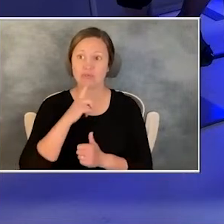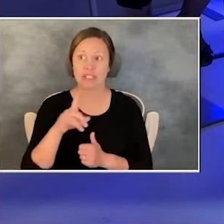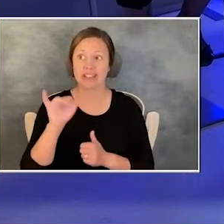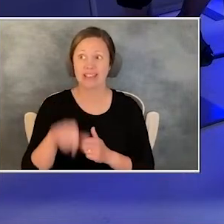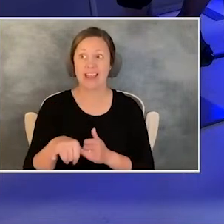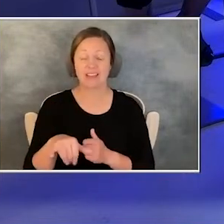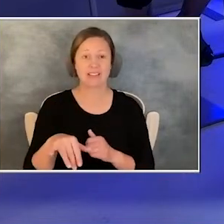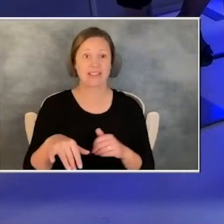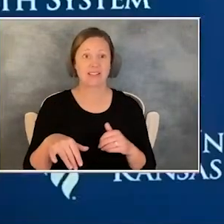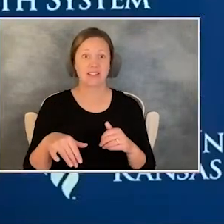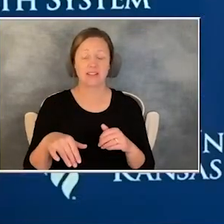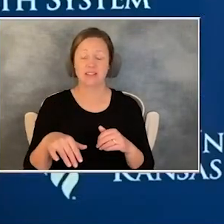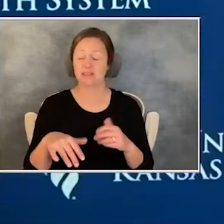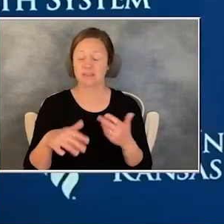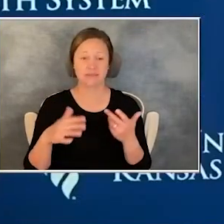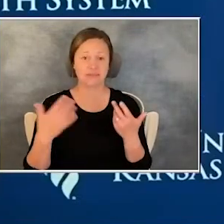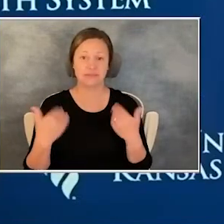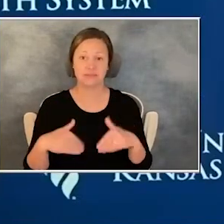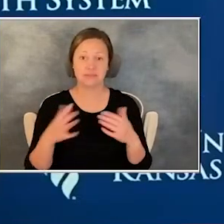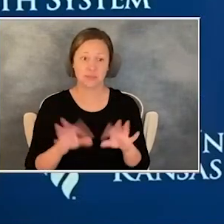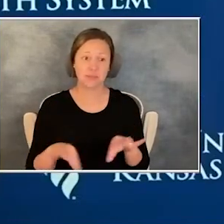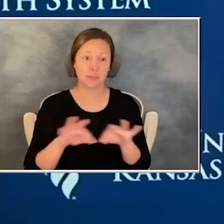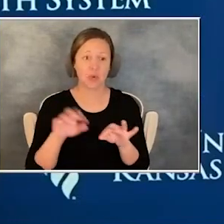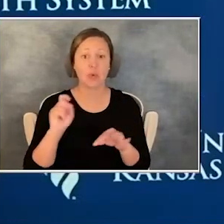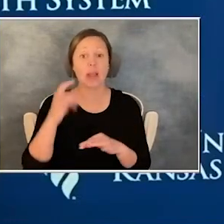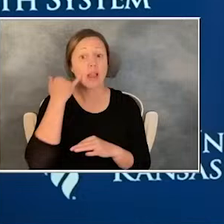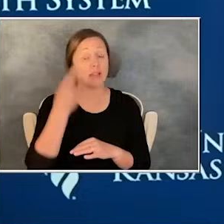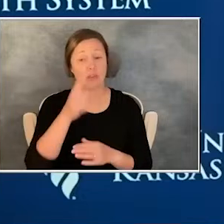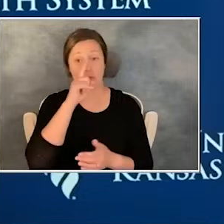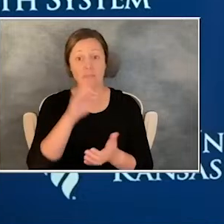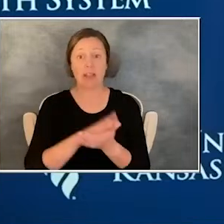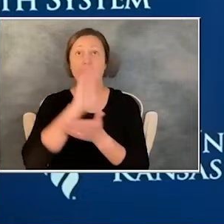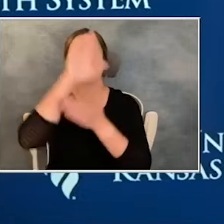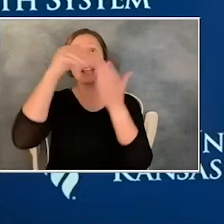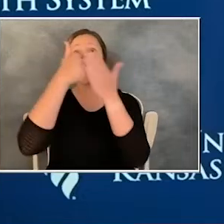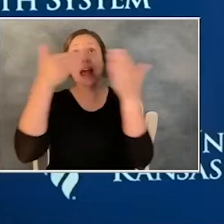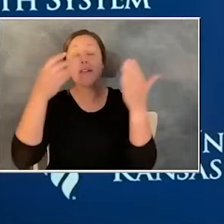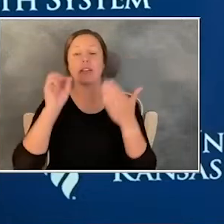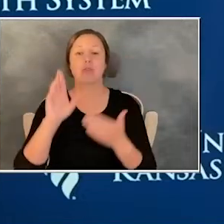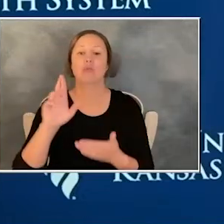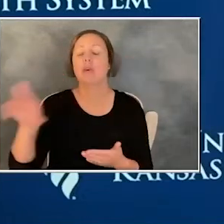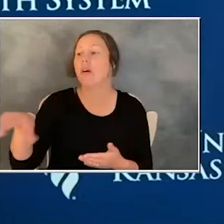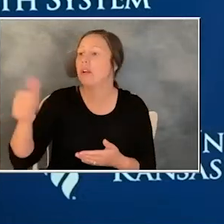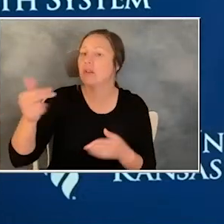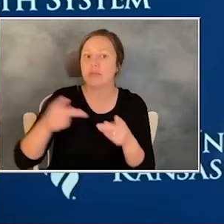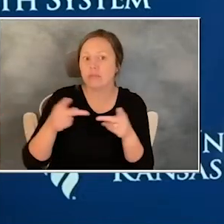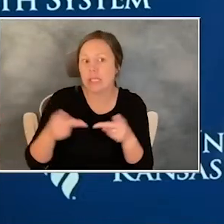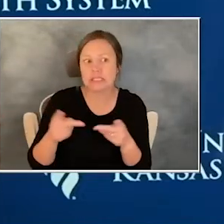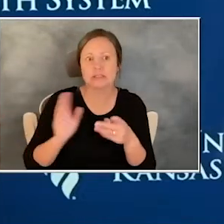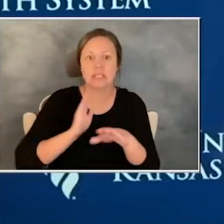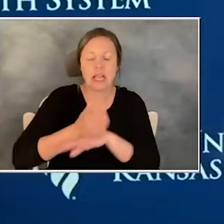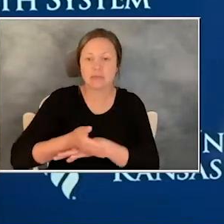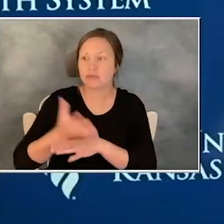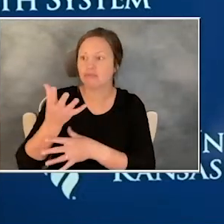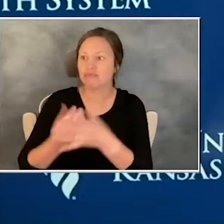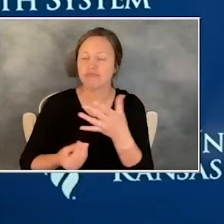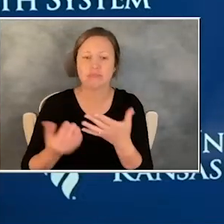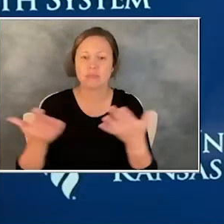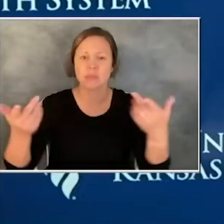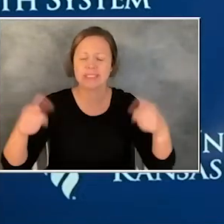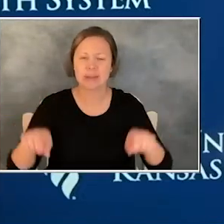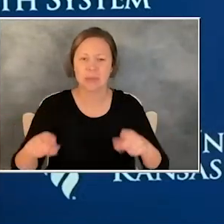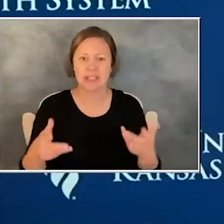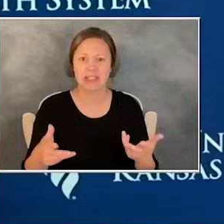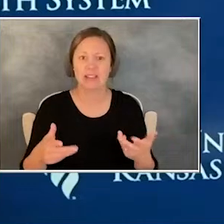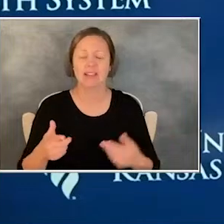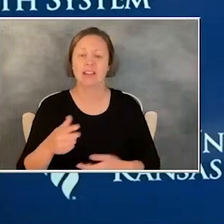because if you believe in heaven or another plane, what's happening then? And I like to picture now, and what I